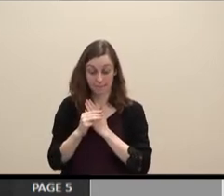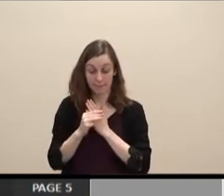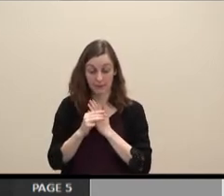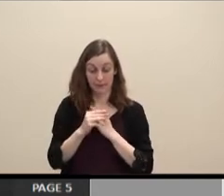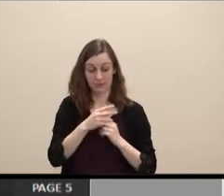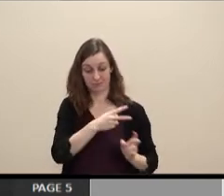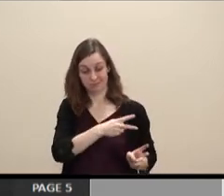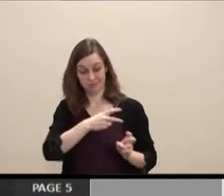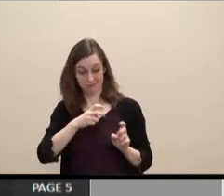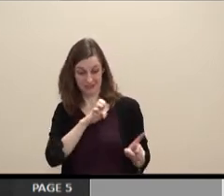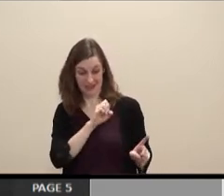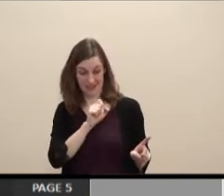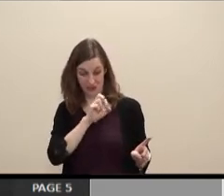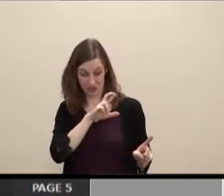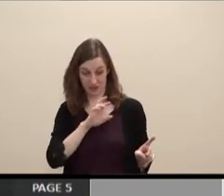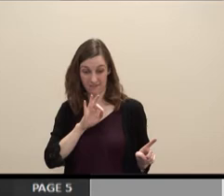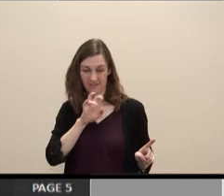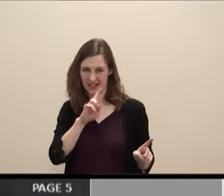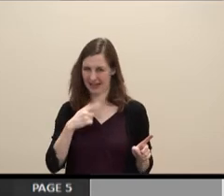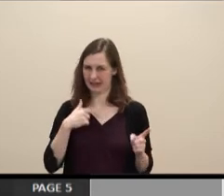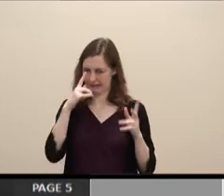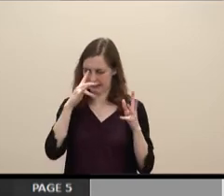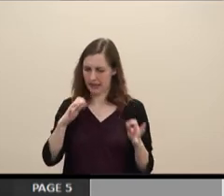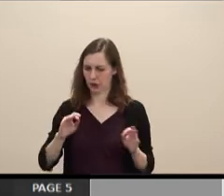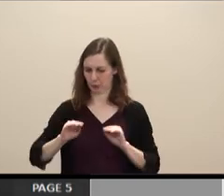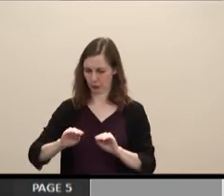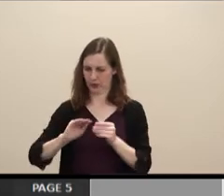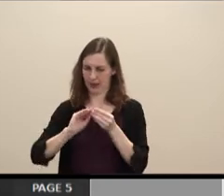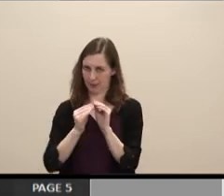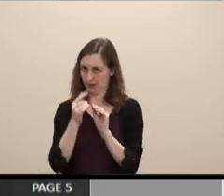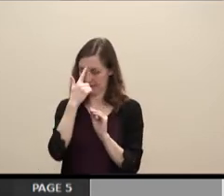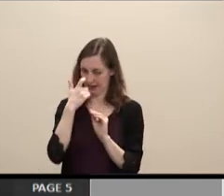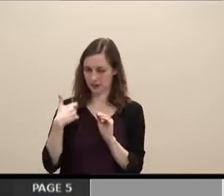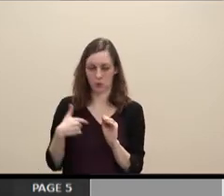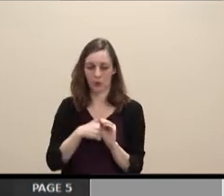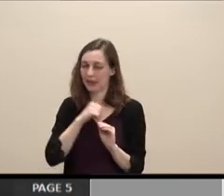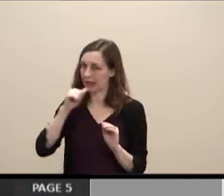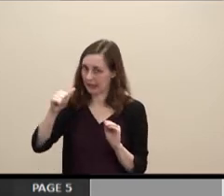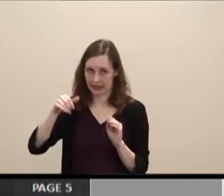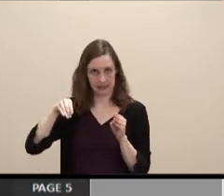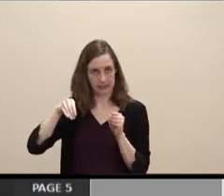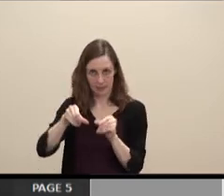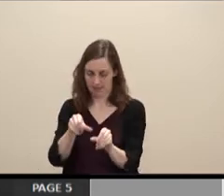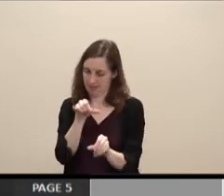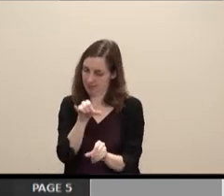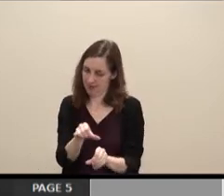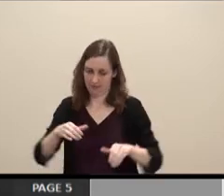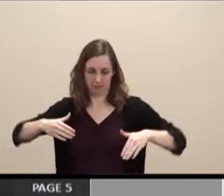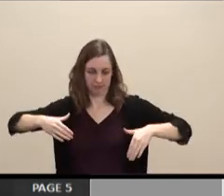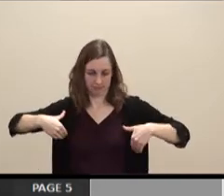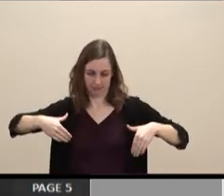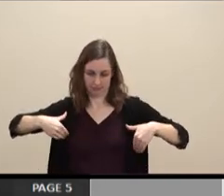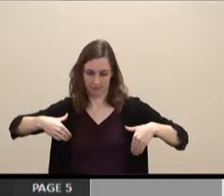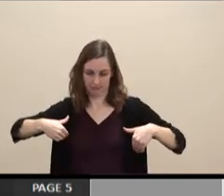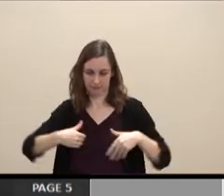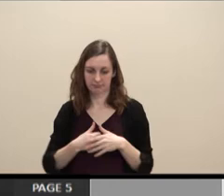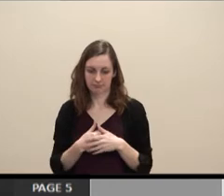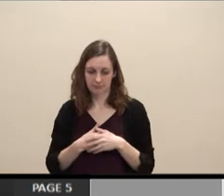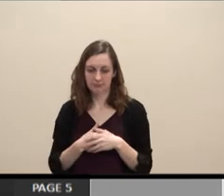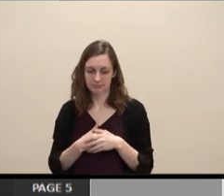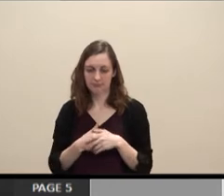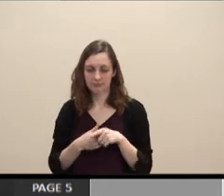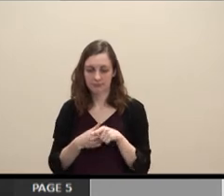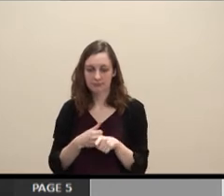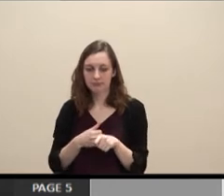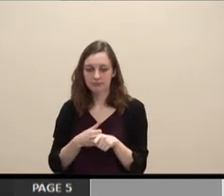I decided to include that number there of what we did not spend of the ESSER funds. So that is sort of an additional